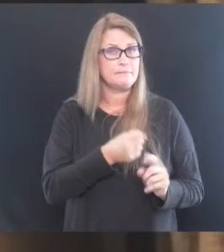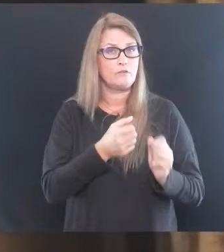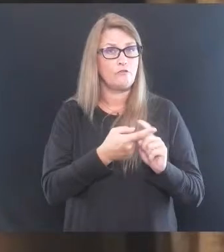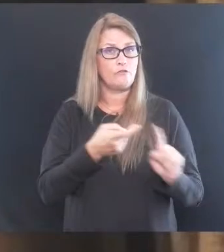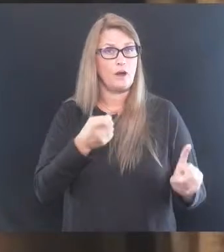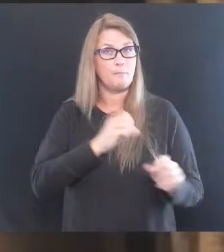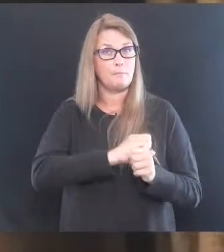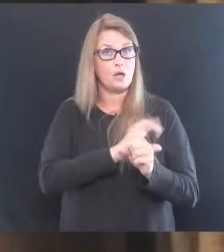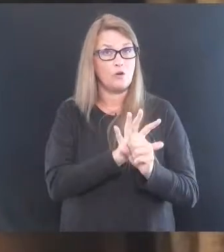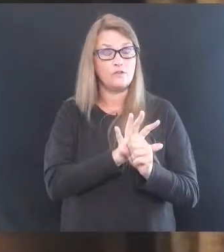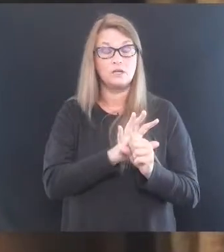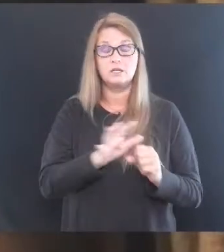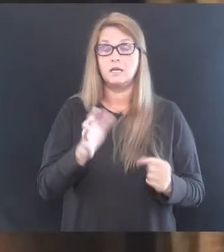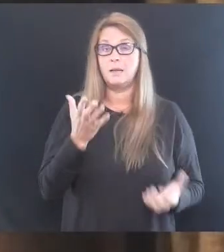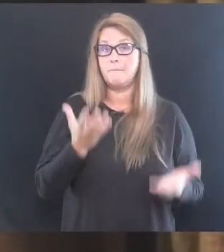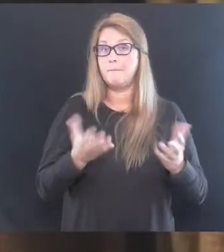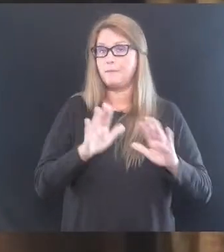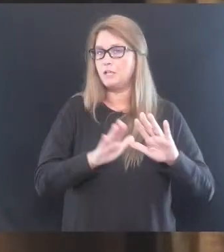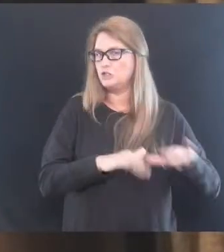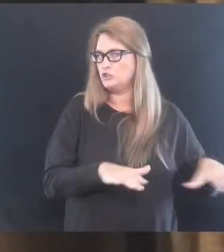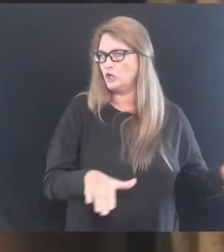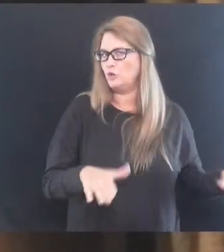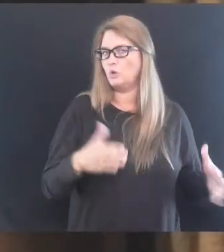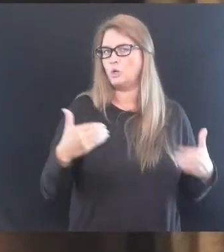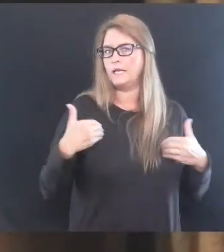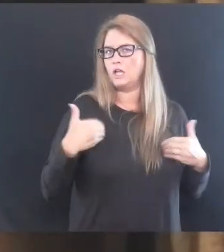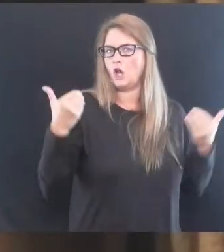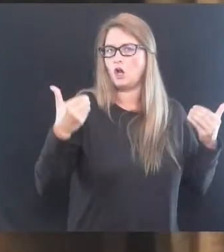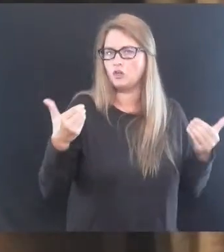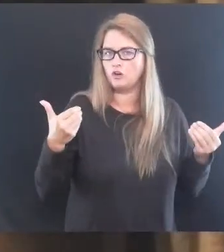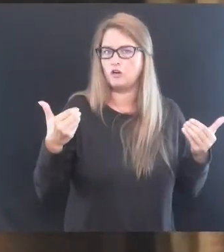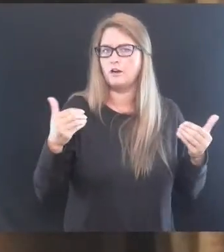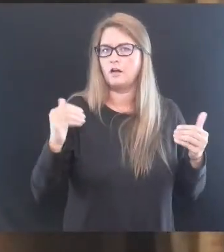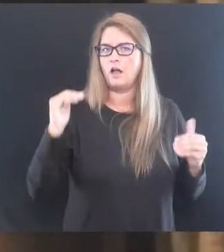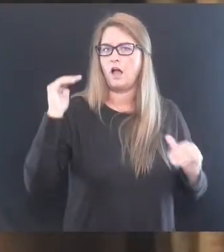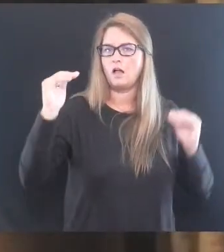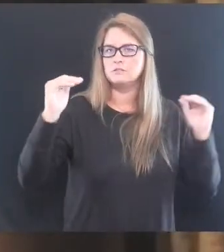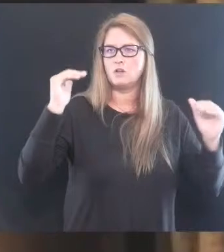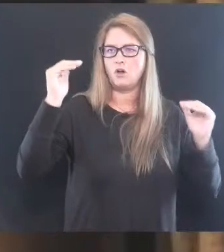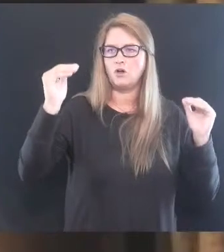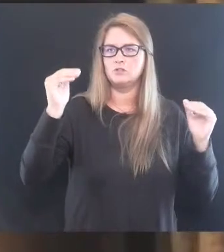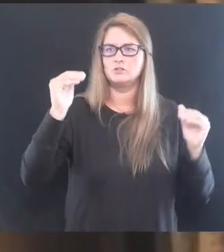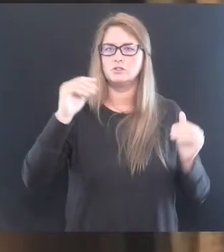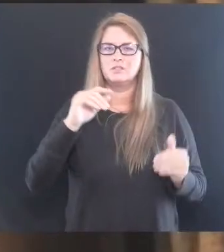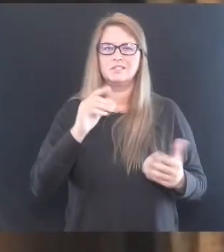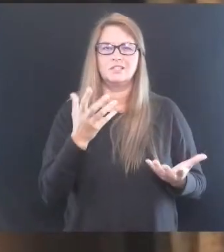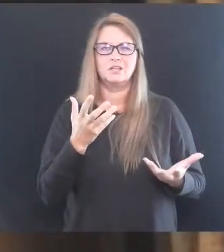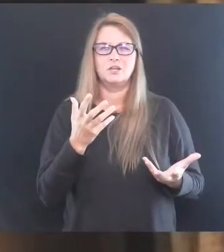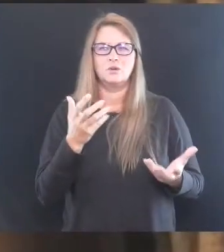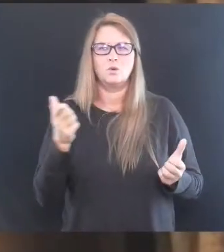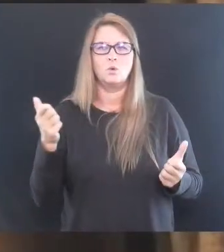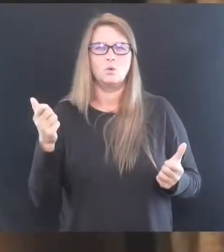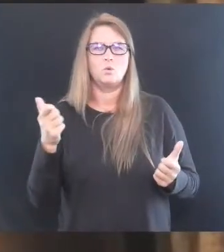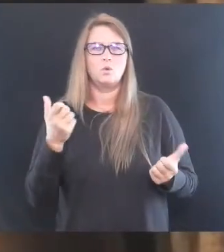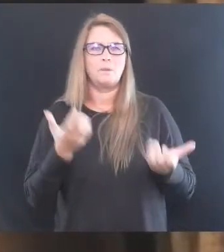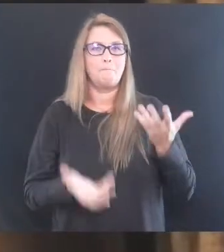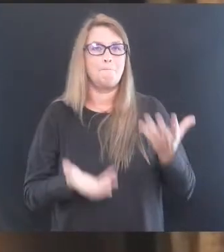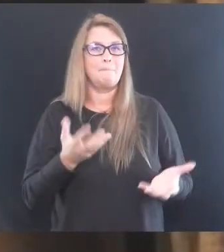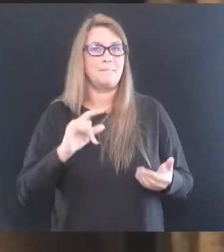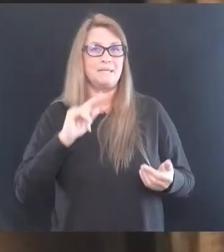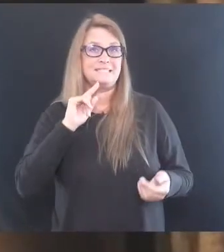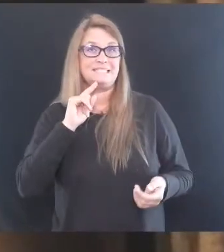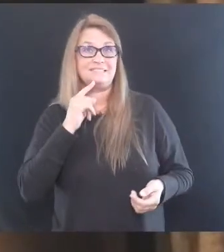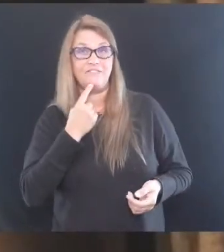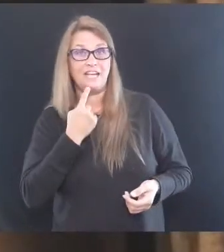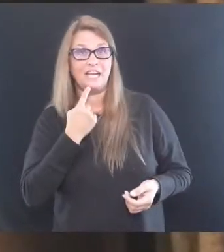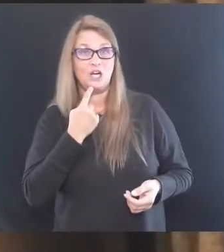in the pandemic that children and younger adults really were spared some of the more severe